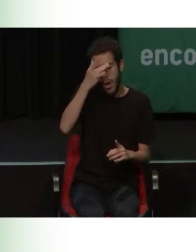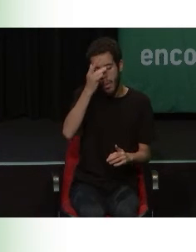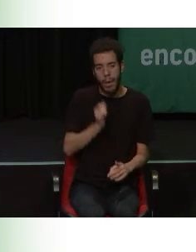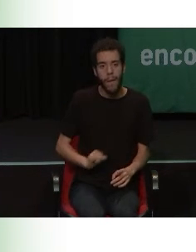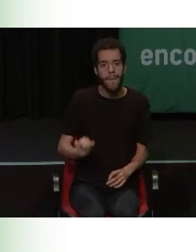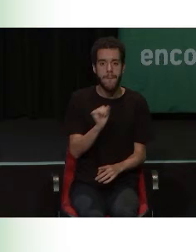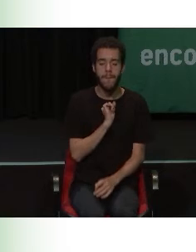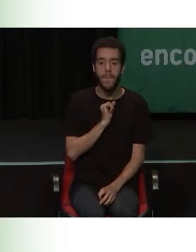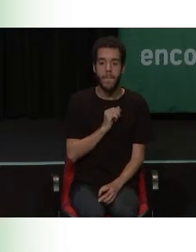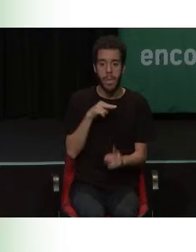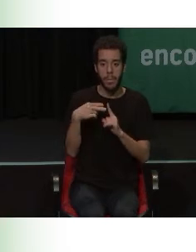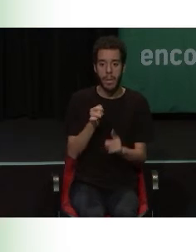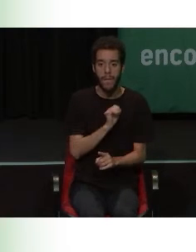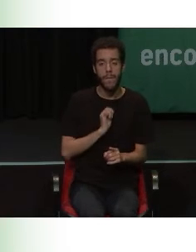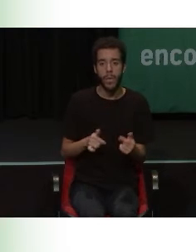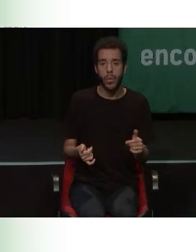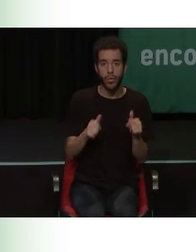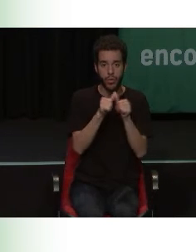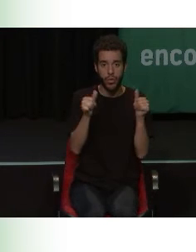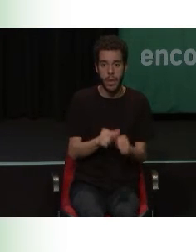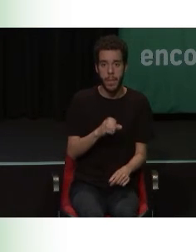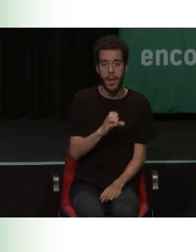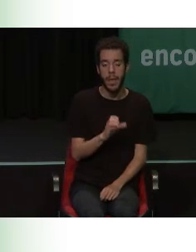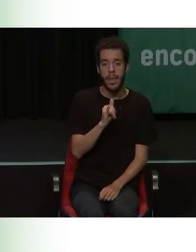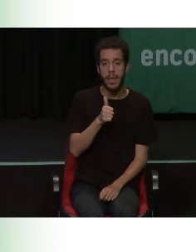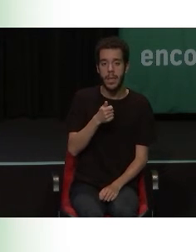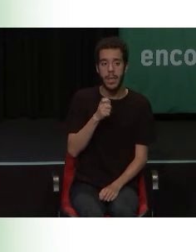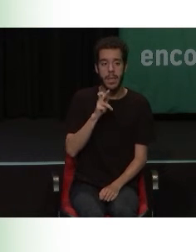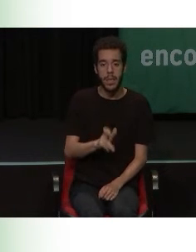Our point of view is that these